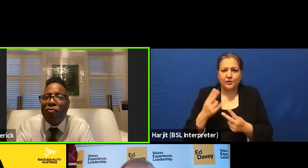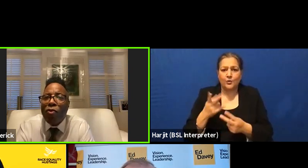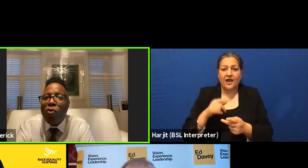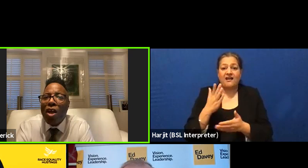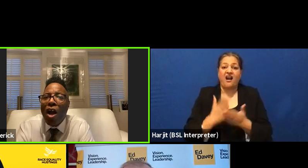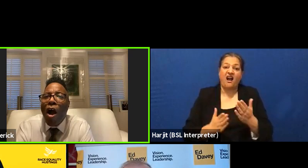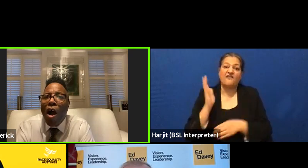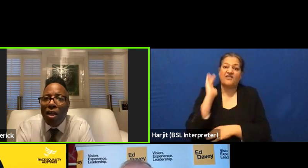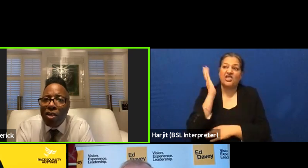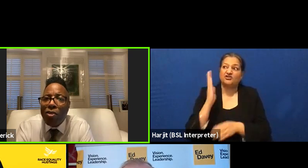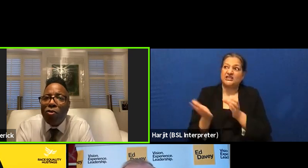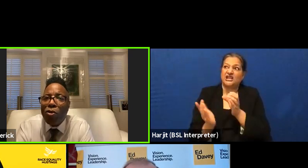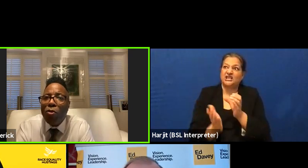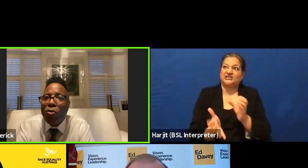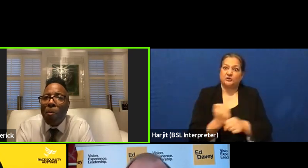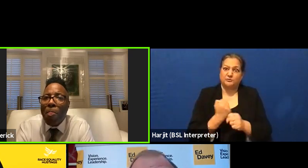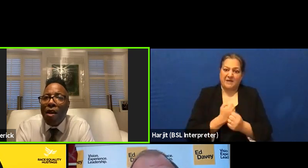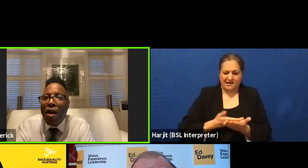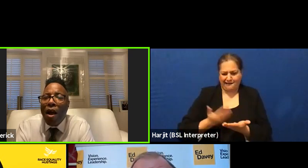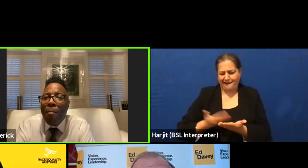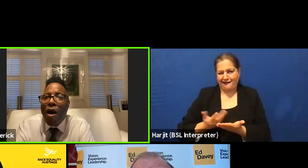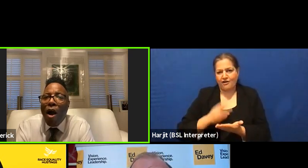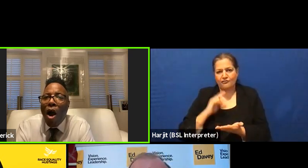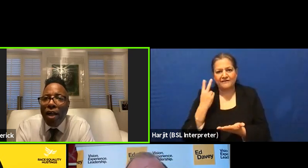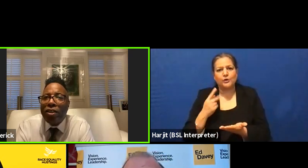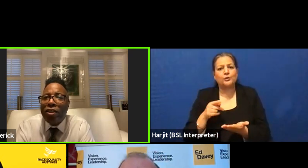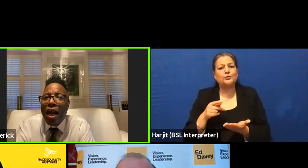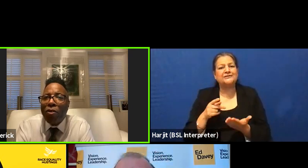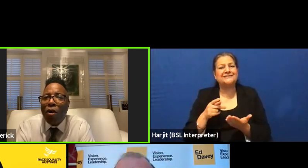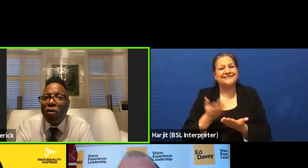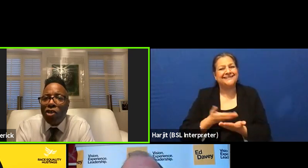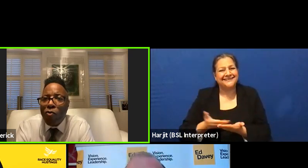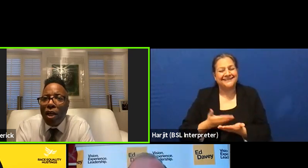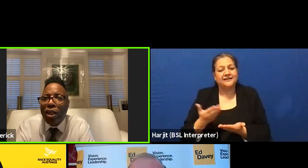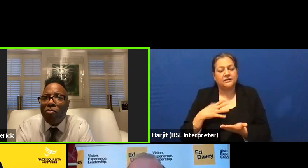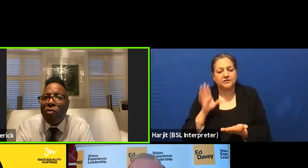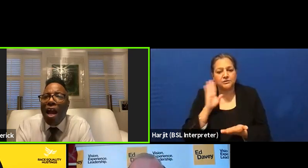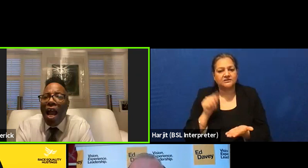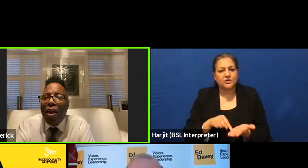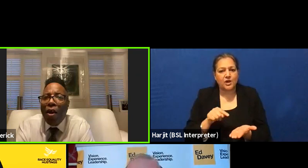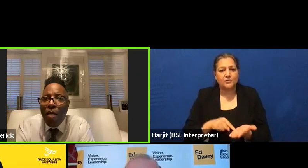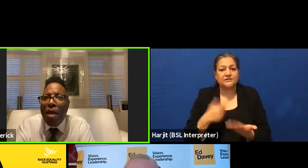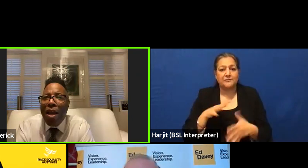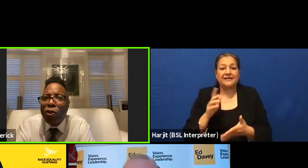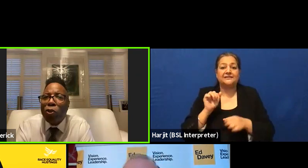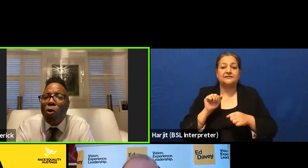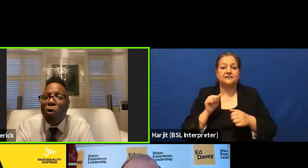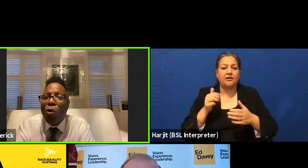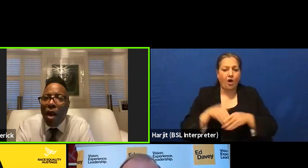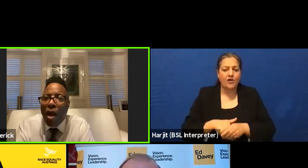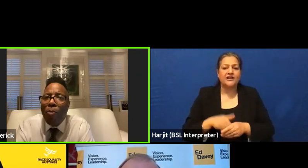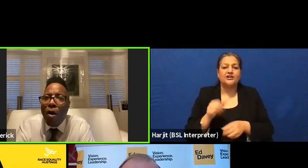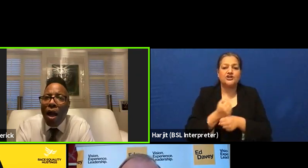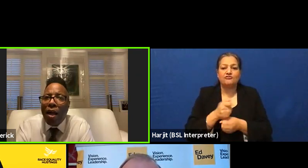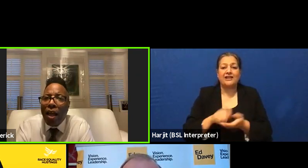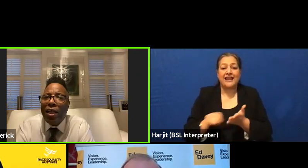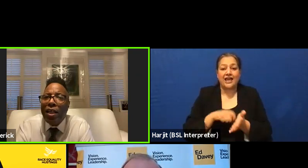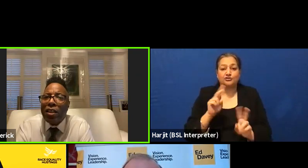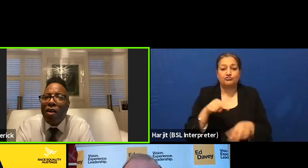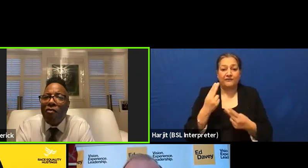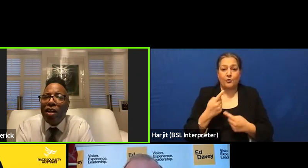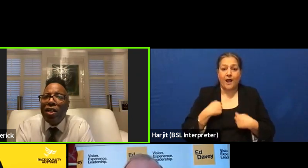produce previous reviews are listened to. I sat on the general election review and I made sure, and I put